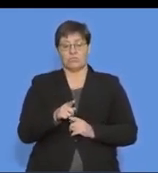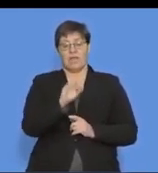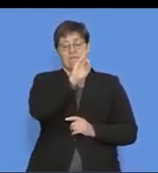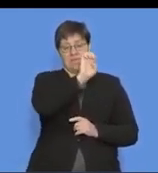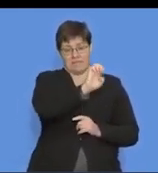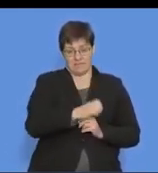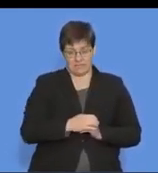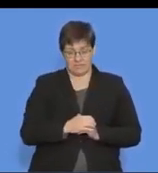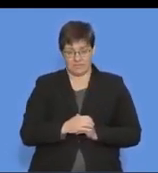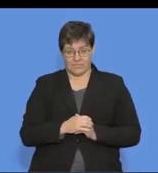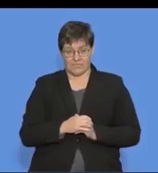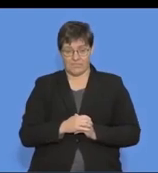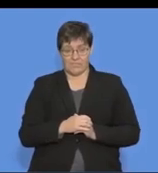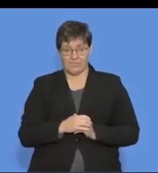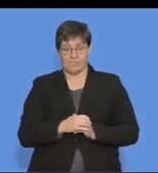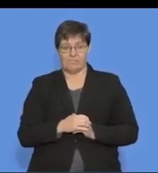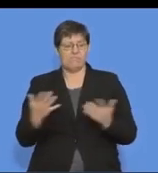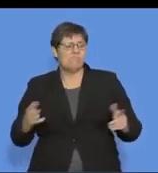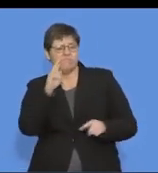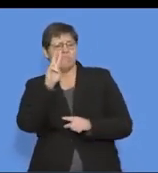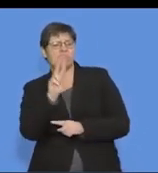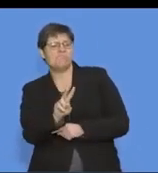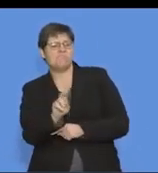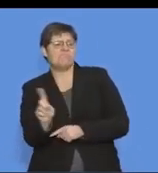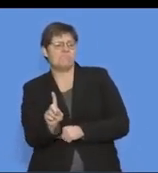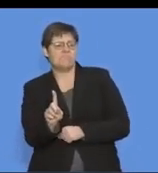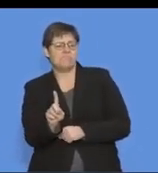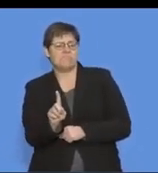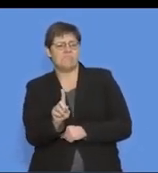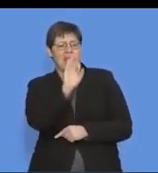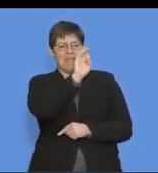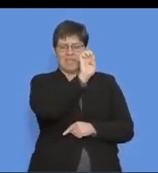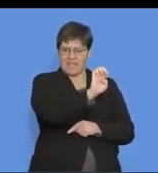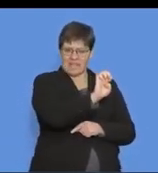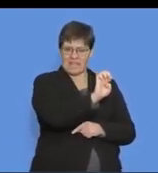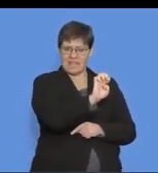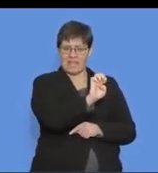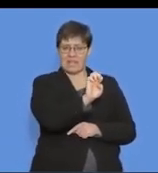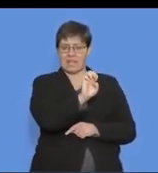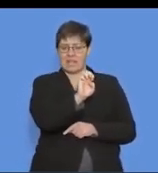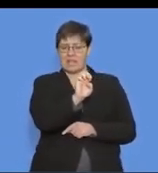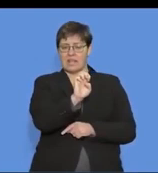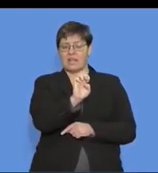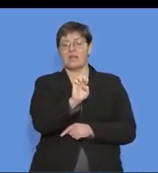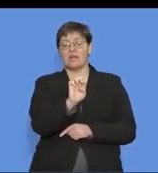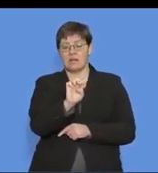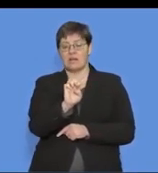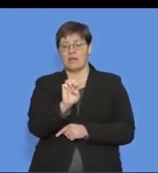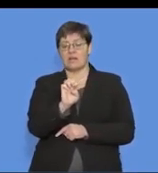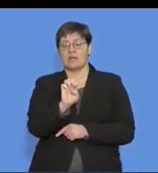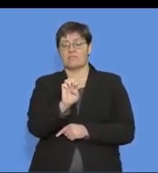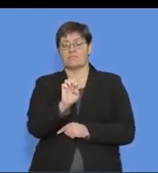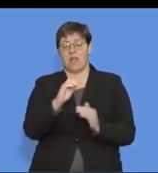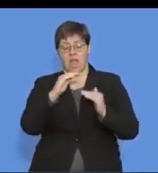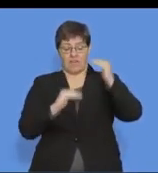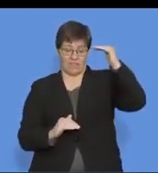electrostatic force. So in other words, we can look at it in terms of the electrostatic force being inversely proportional to the square of the distance. But